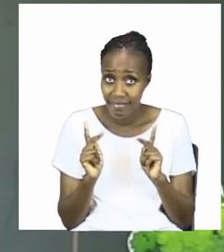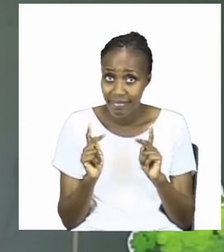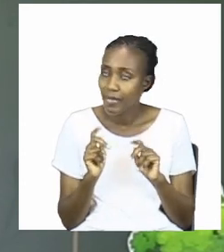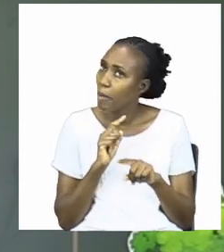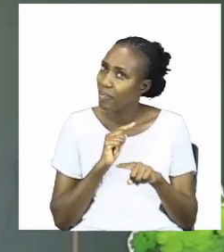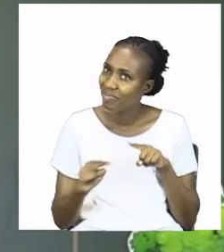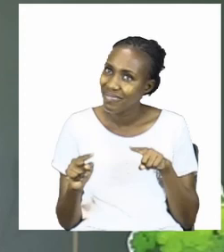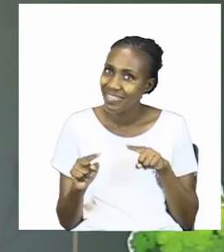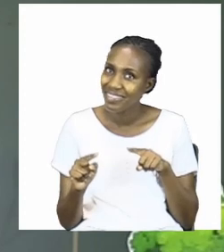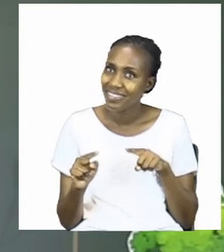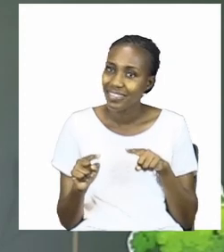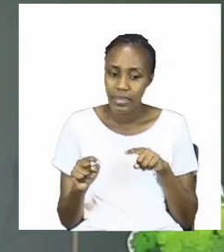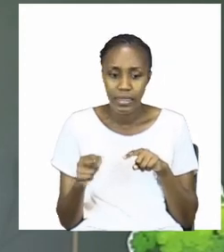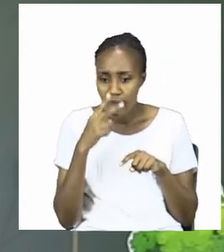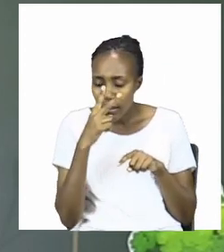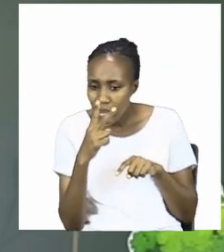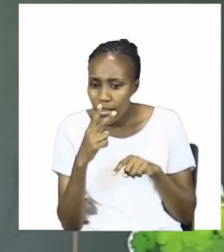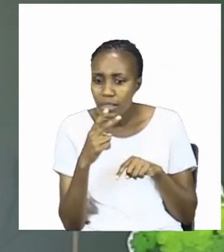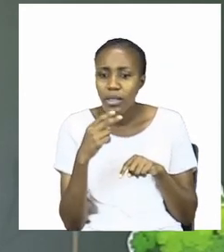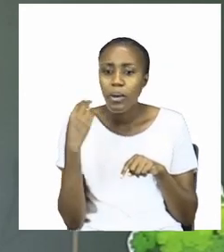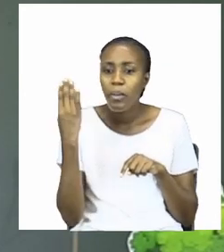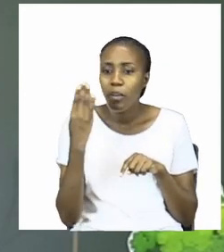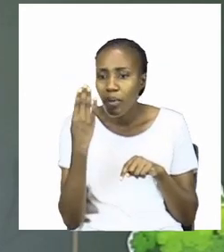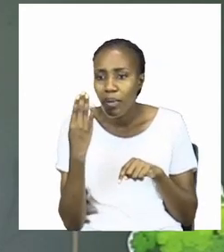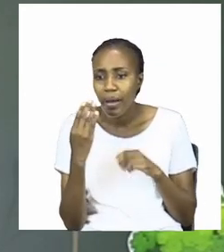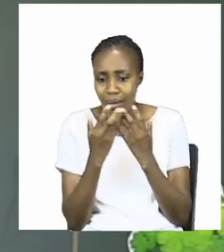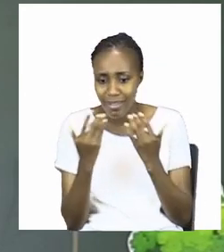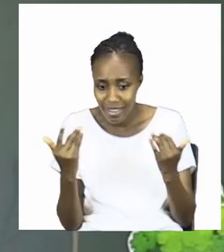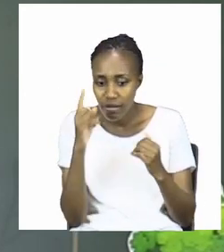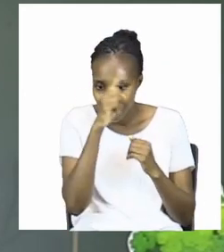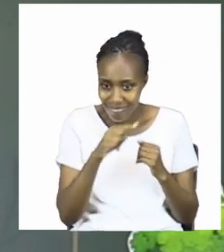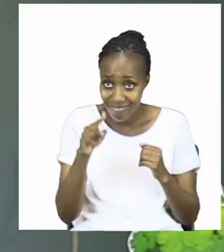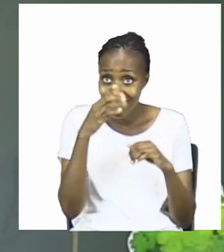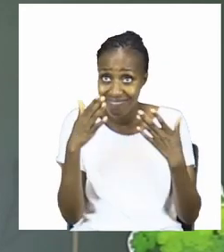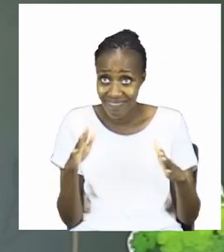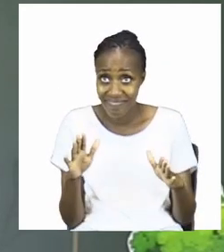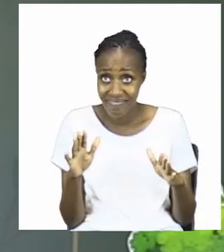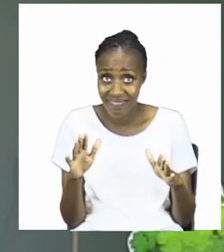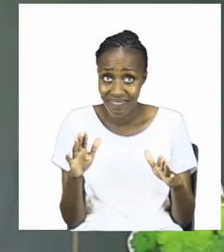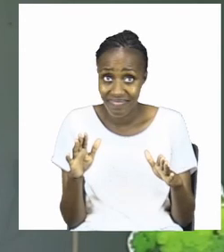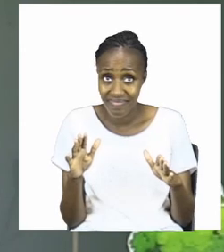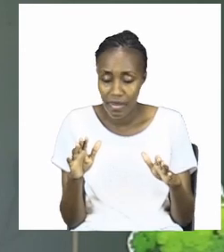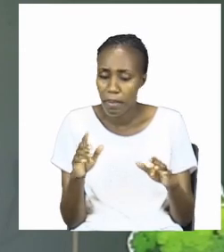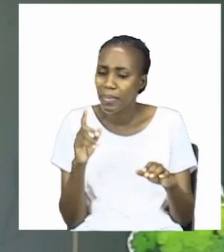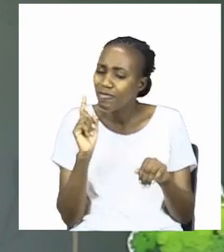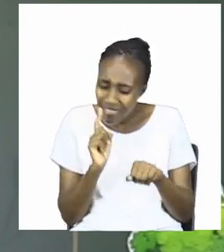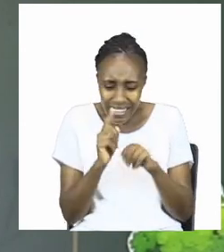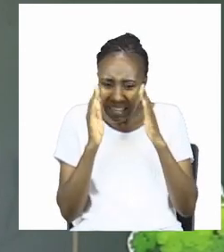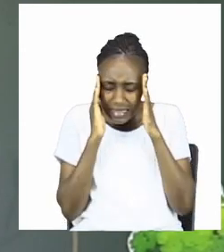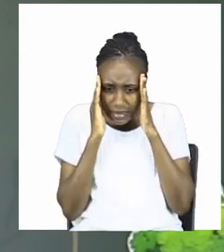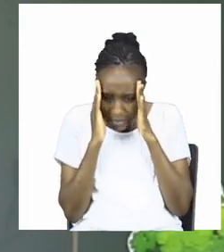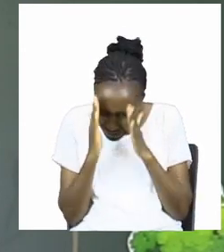ahead and find your blue and your green crayons, and then I want you to have a good look at your trees to